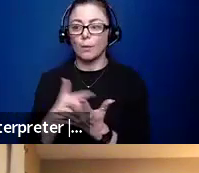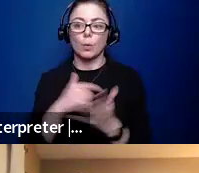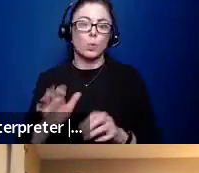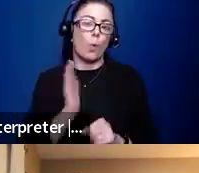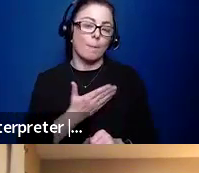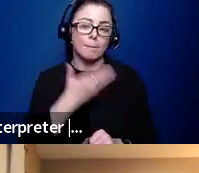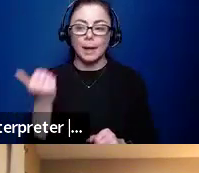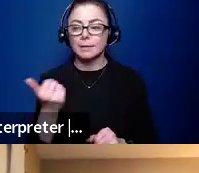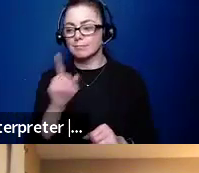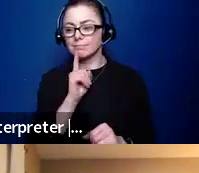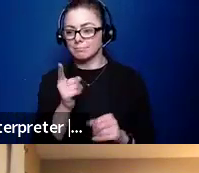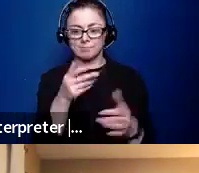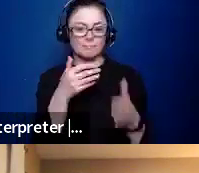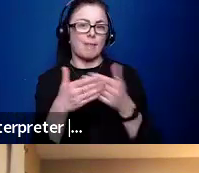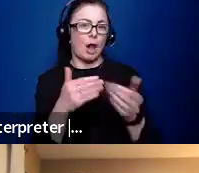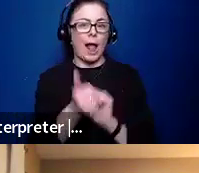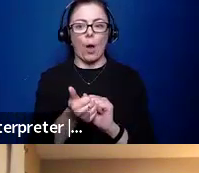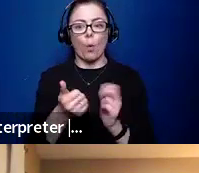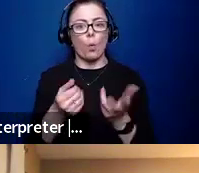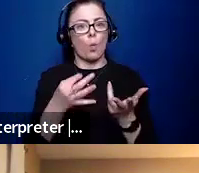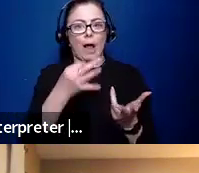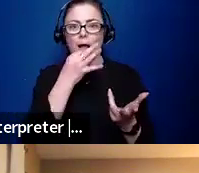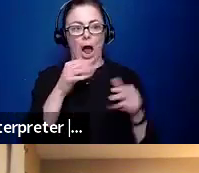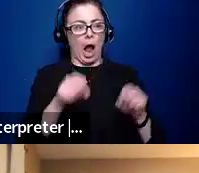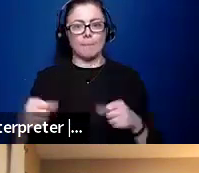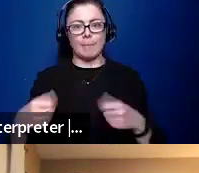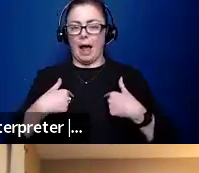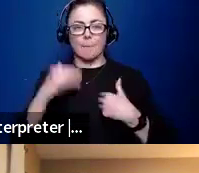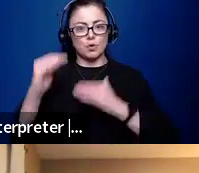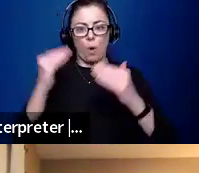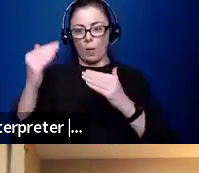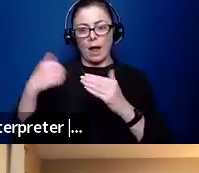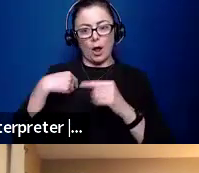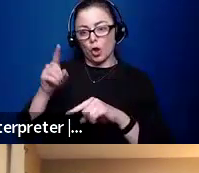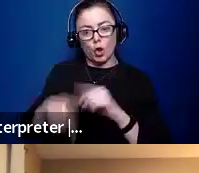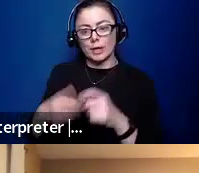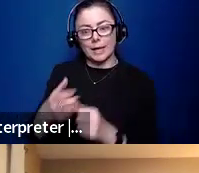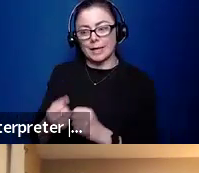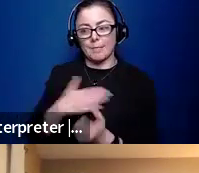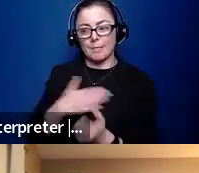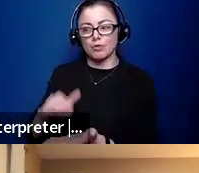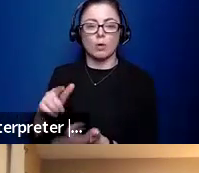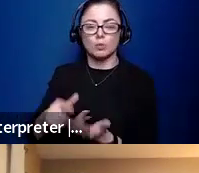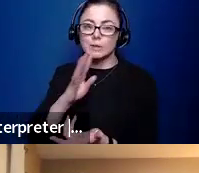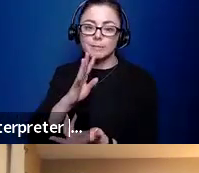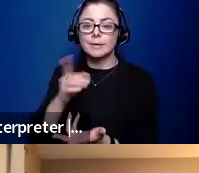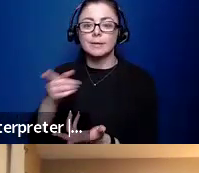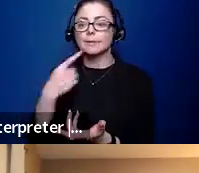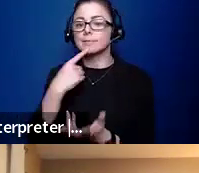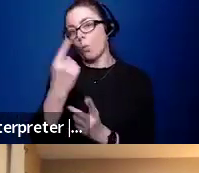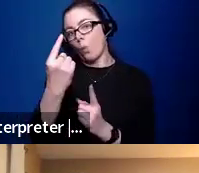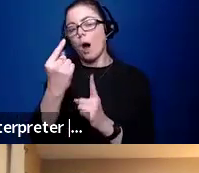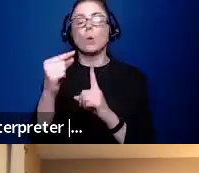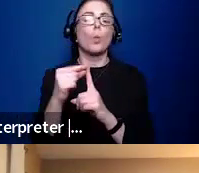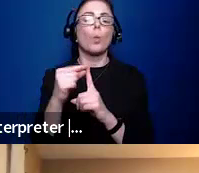It didn't matter how competent of an adult I was. I couldn't get my child to speak. He could not talk. He was saying one words here and there